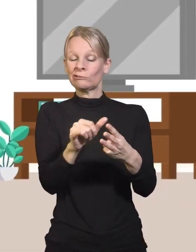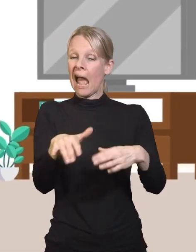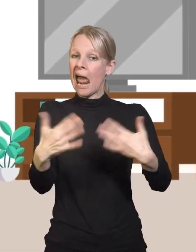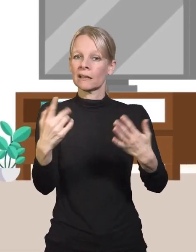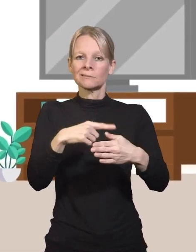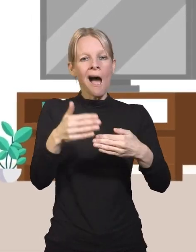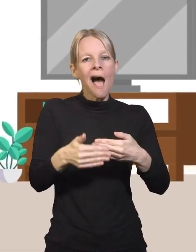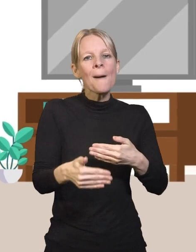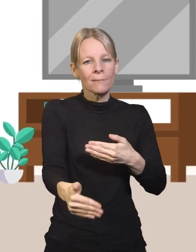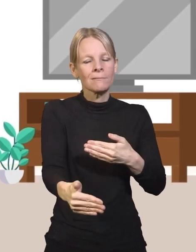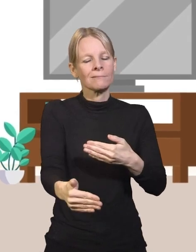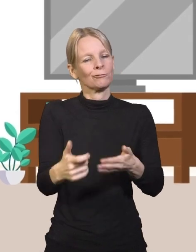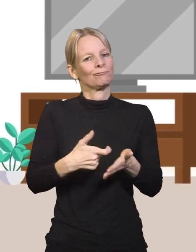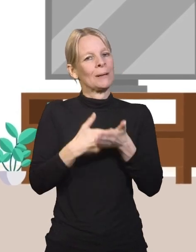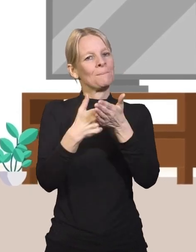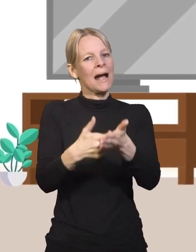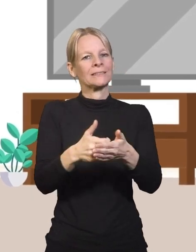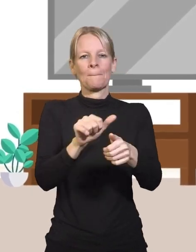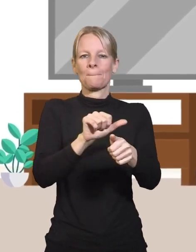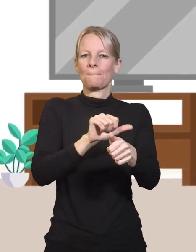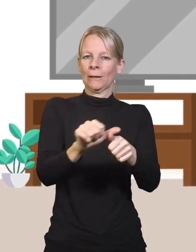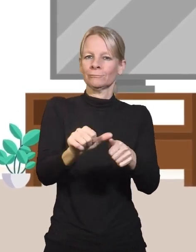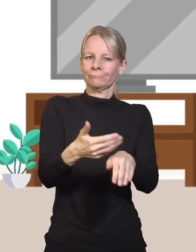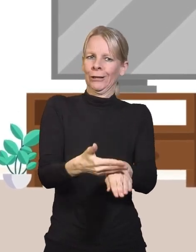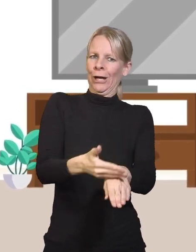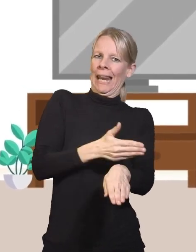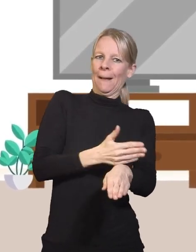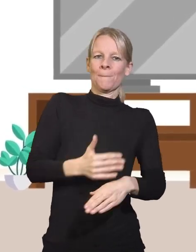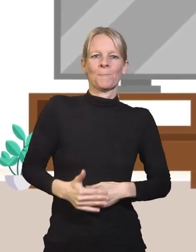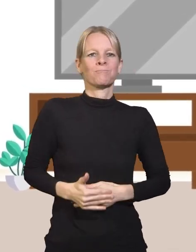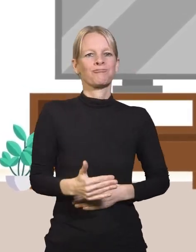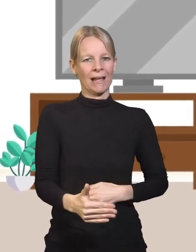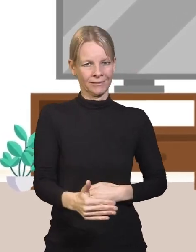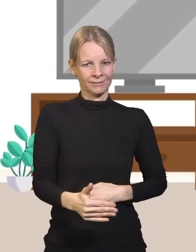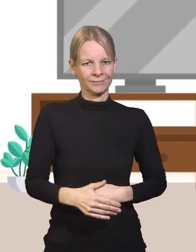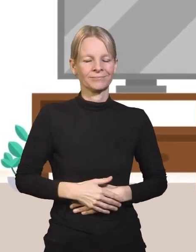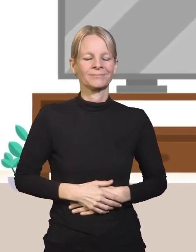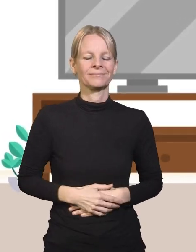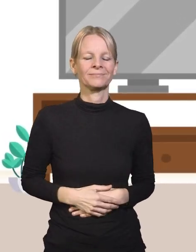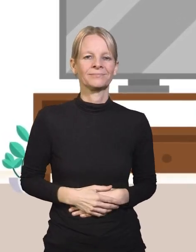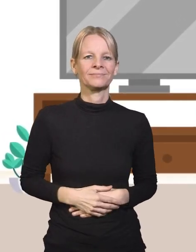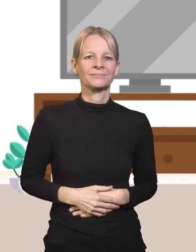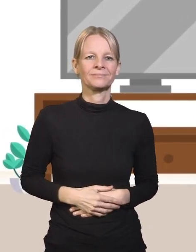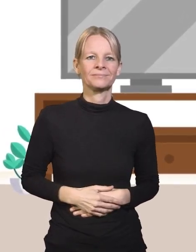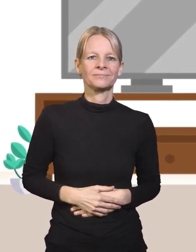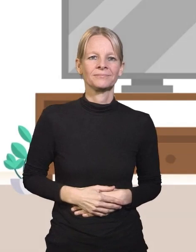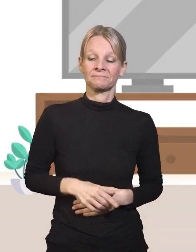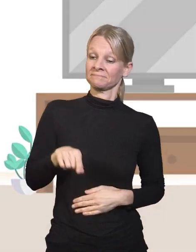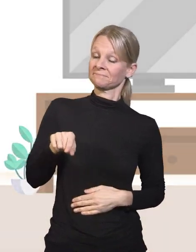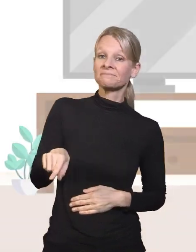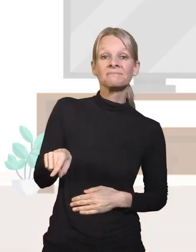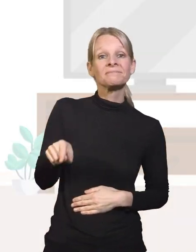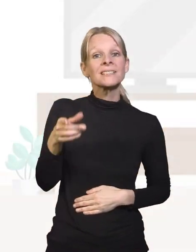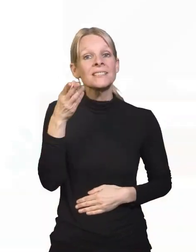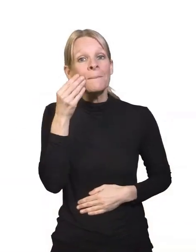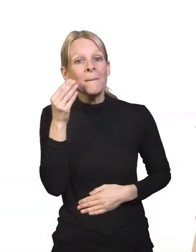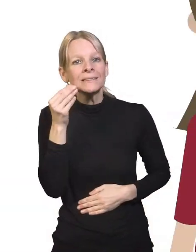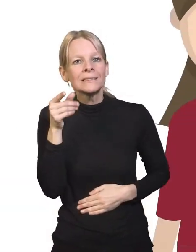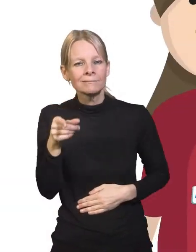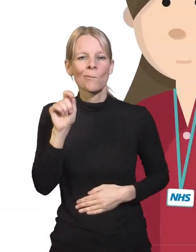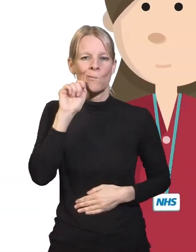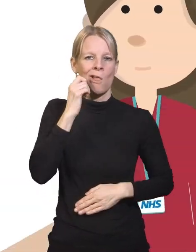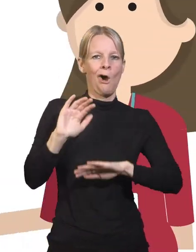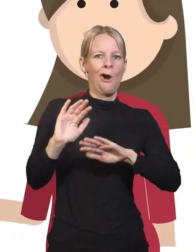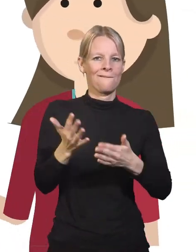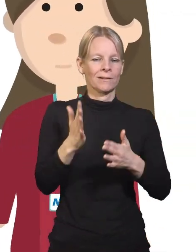for. Screening for these 3 infections is best done early in pregnancy, but they can be offered at any time. If Katie